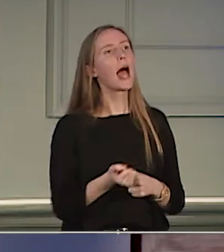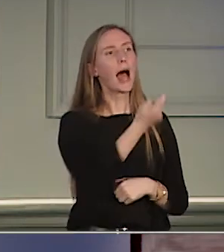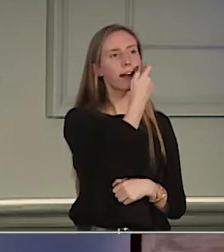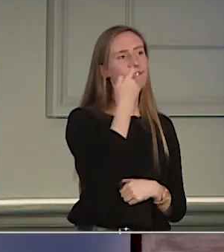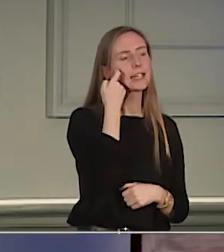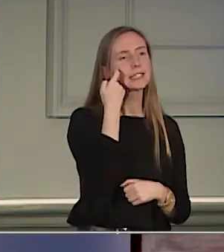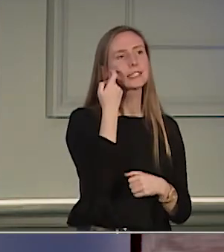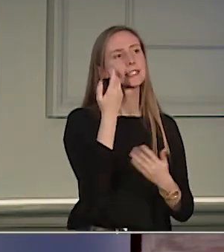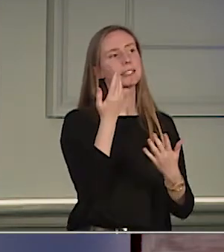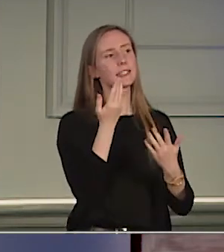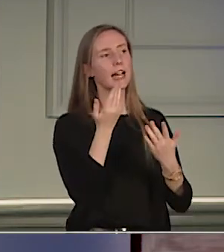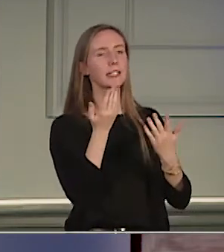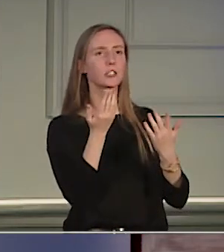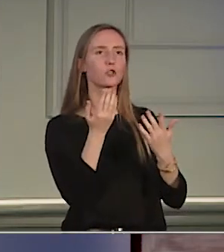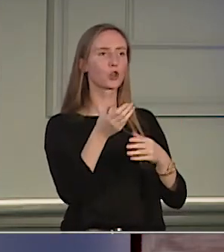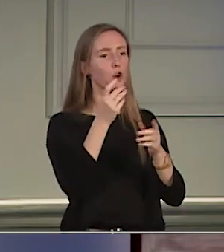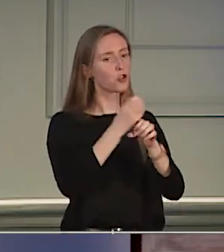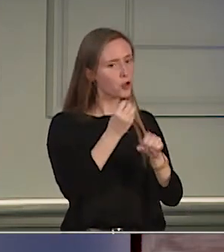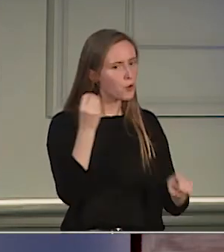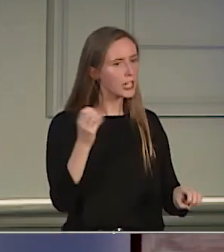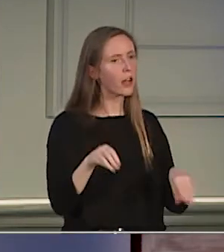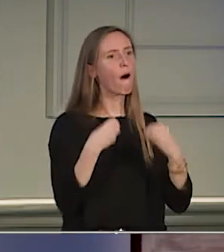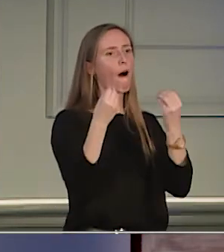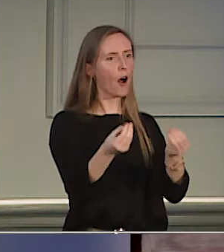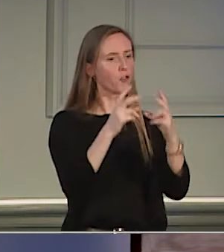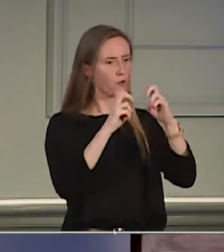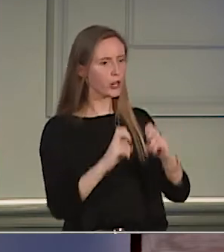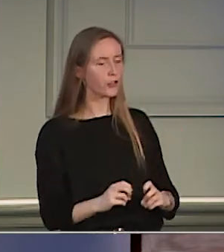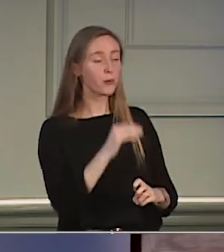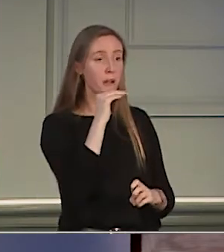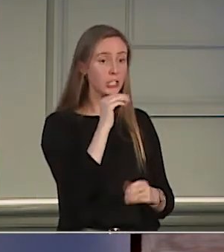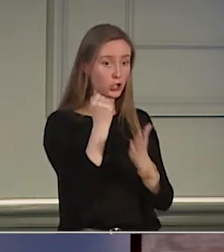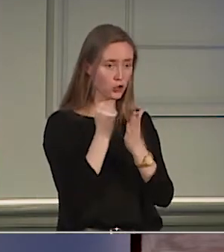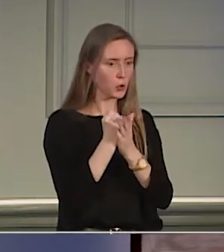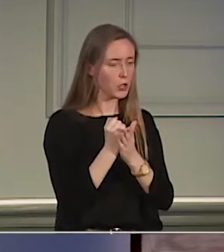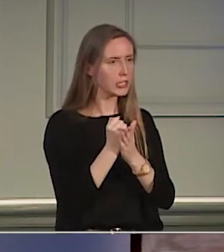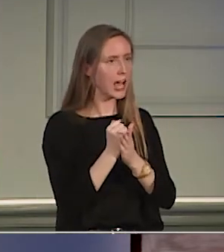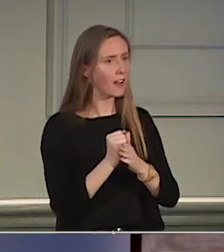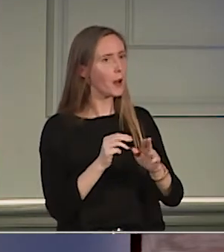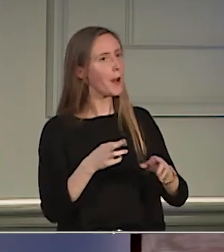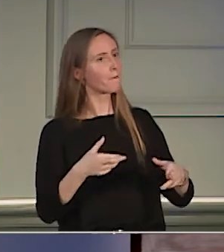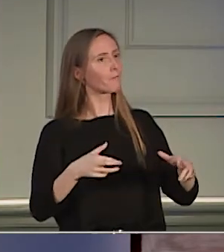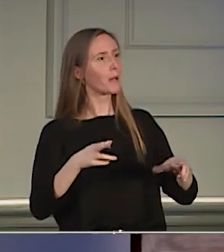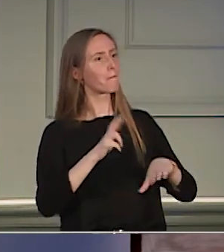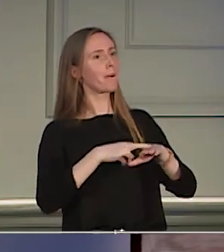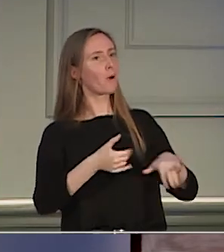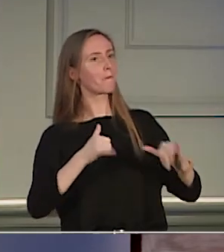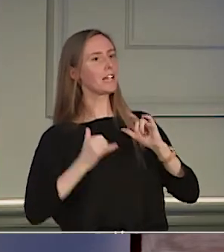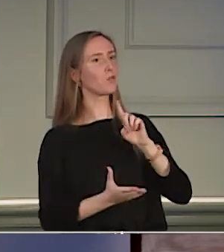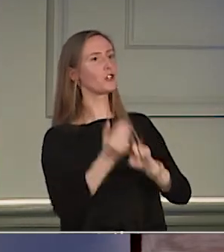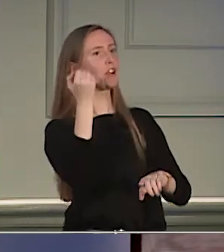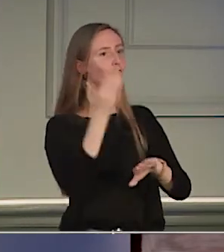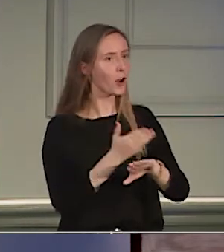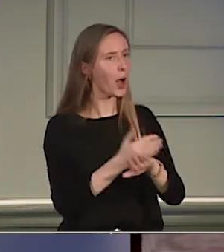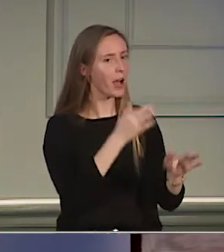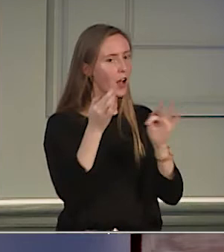offer research projects mean that students leave in a much more employable manner. We continuously in the sciences, for example, our external examiners